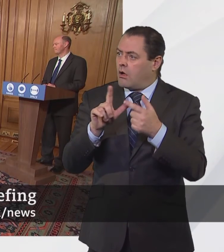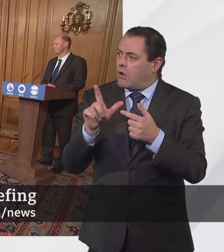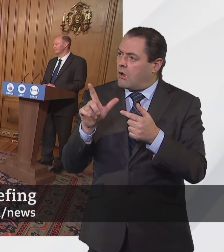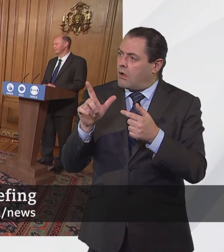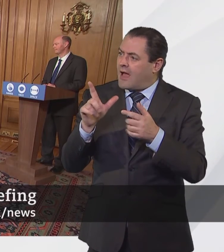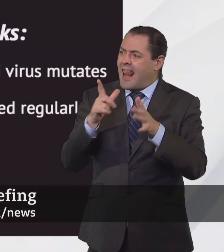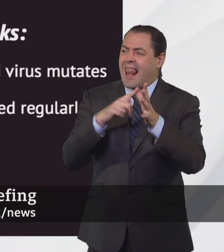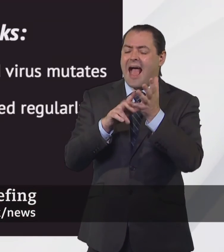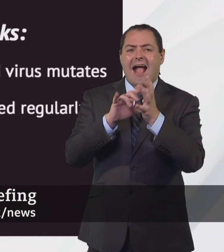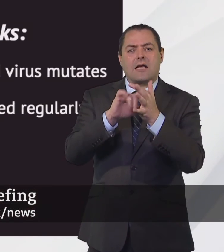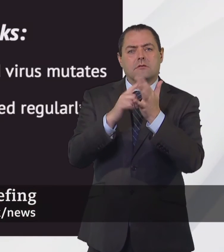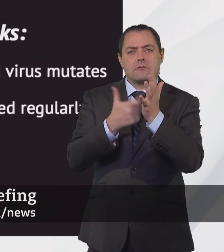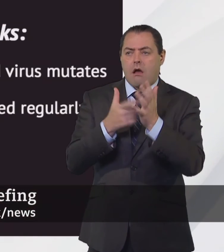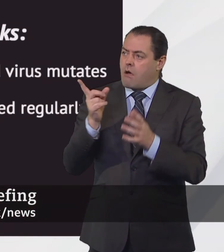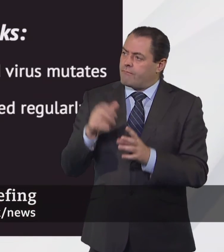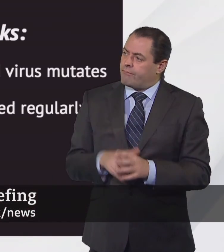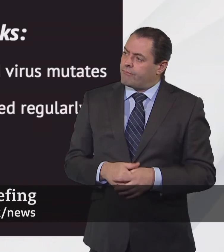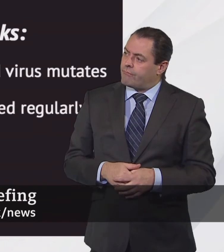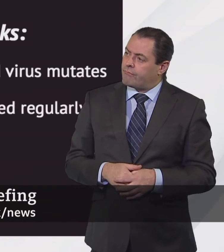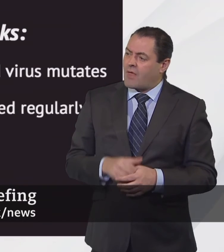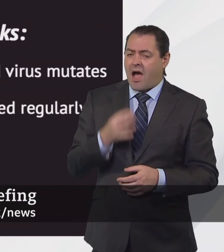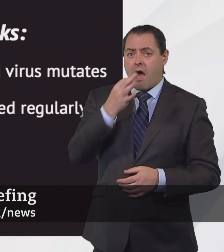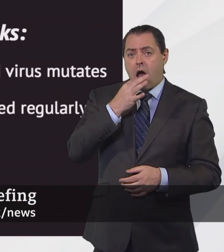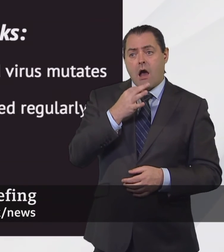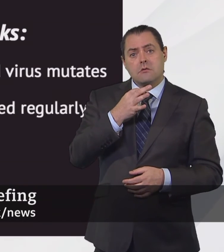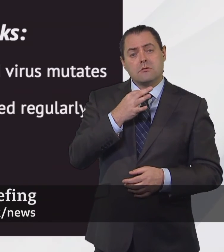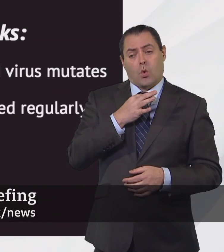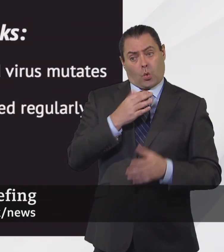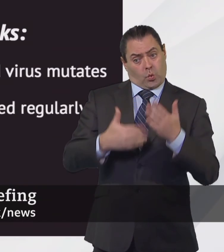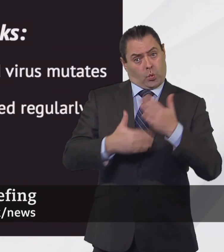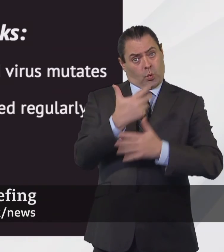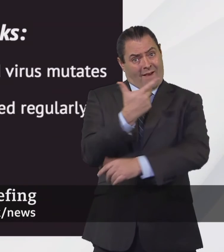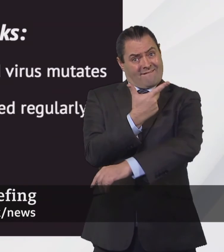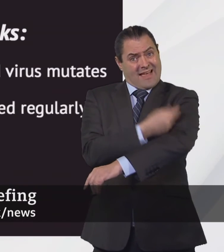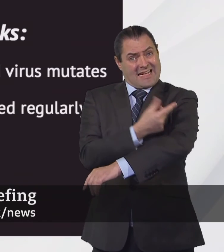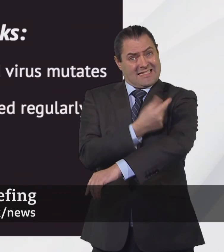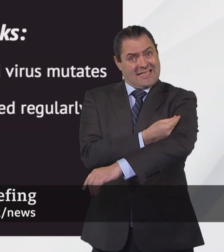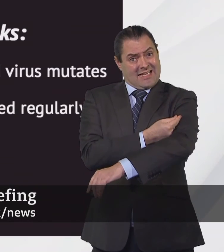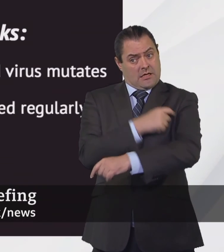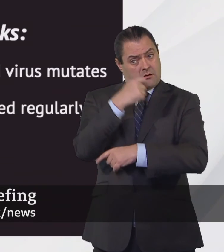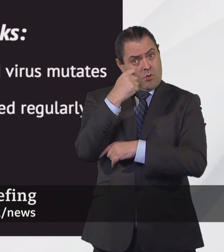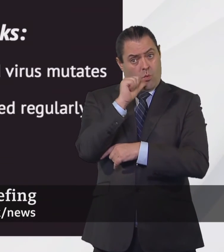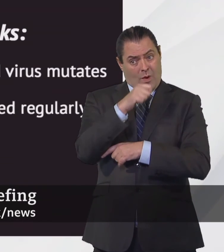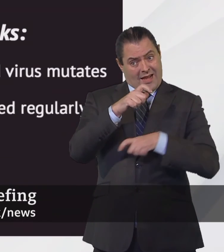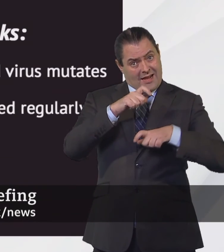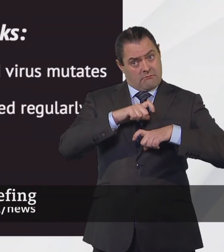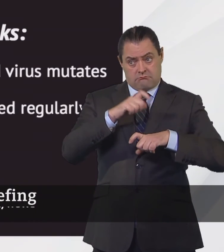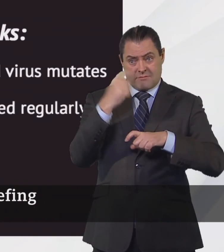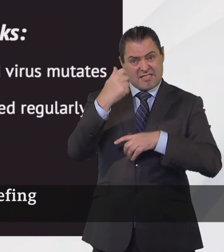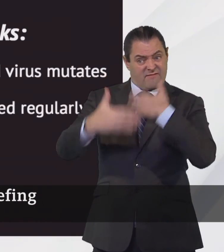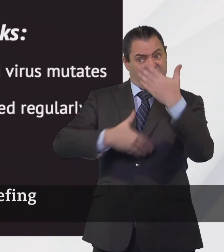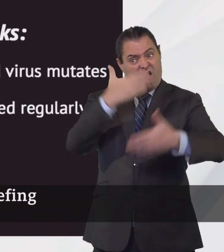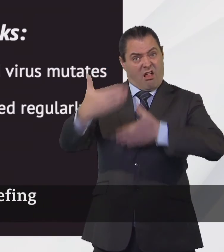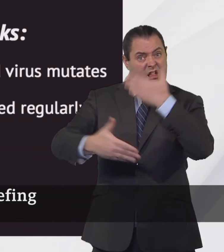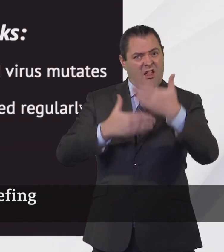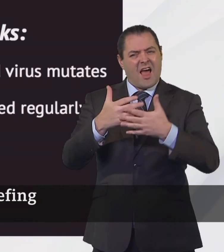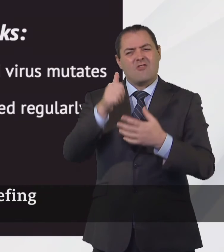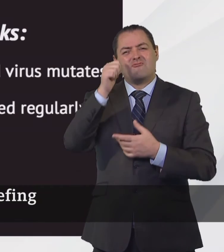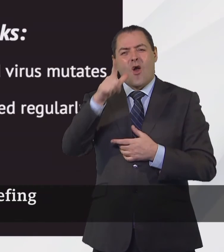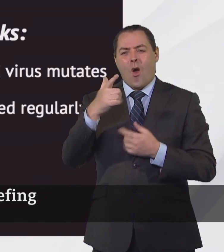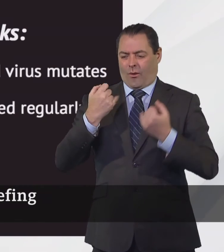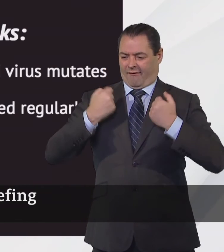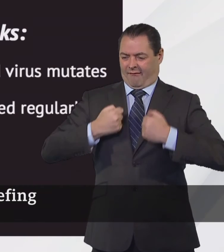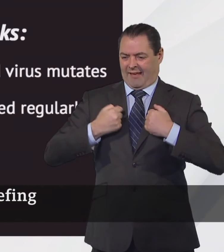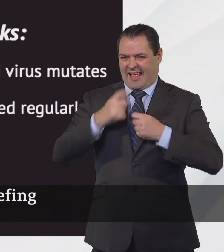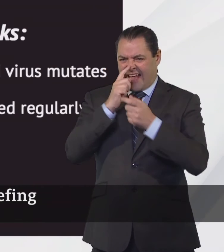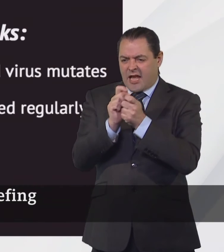Richard from Lancaster asks, will the new vaccines work when the COVID virus mutates, or will new vaccines need to be developed regularly